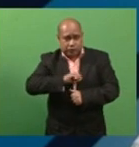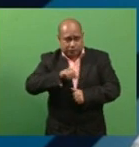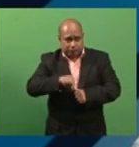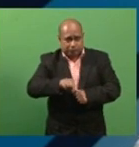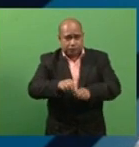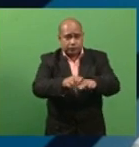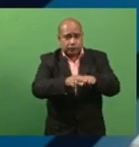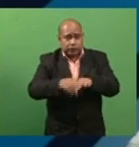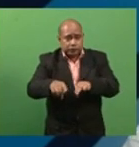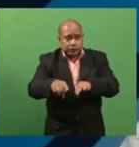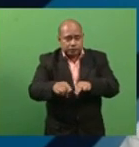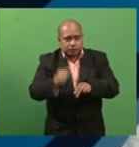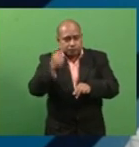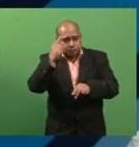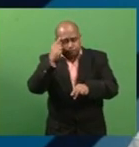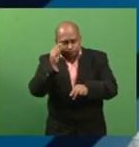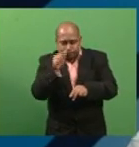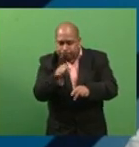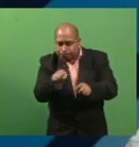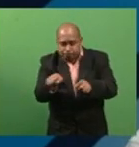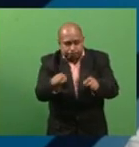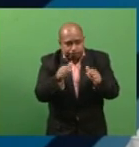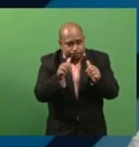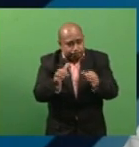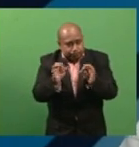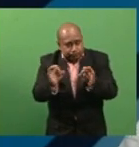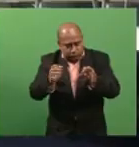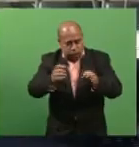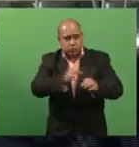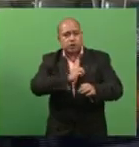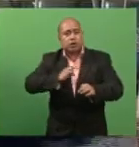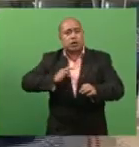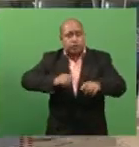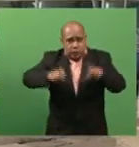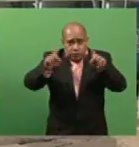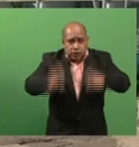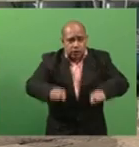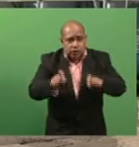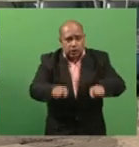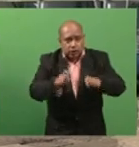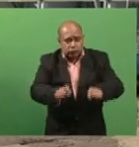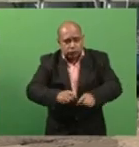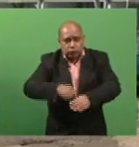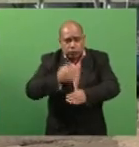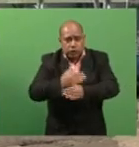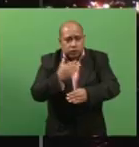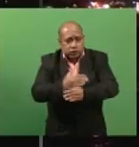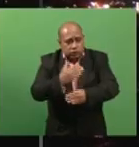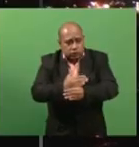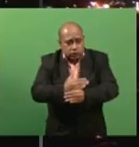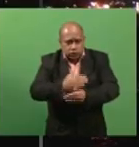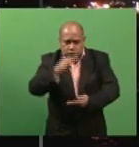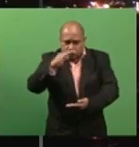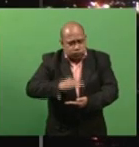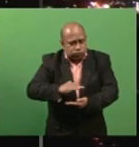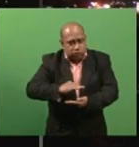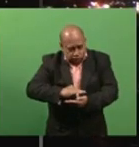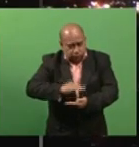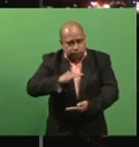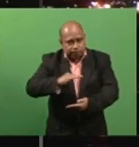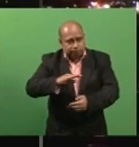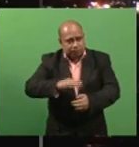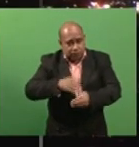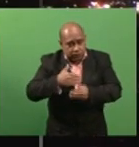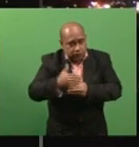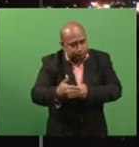remain employed, with redundancies their last resort. Maggie Boyle, FBC News. Residents of the Muslim